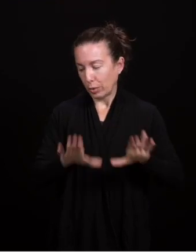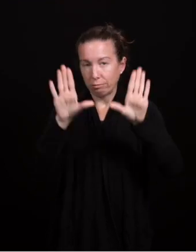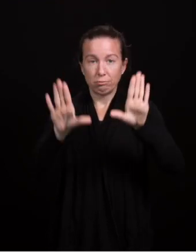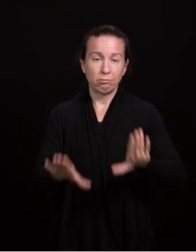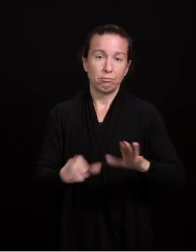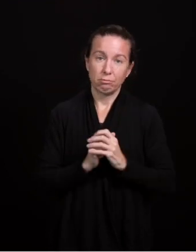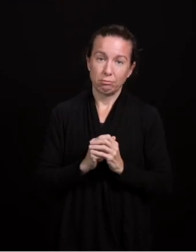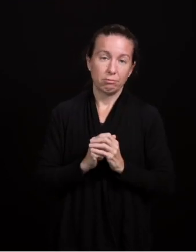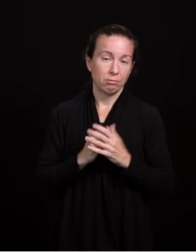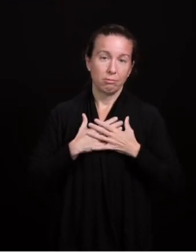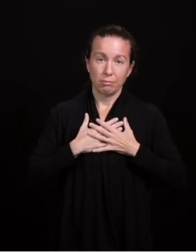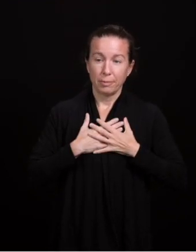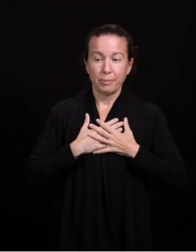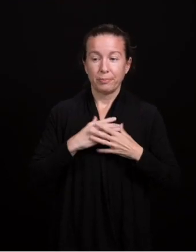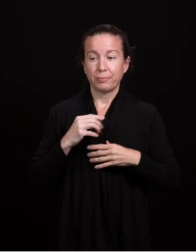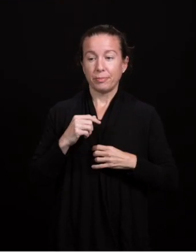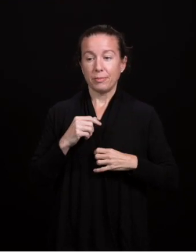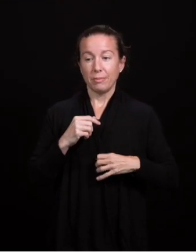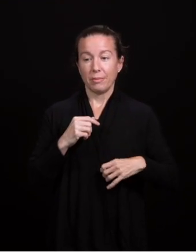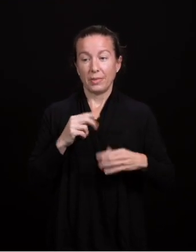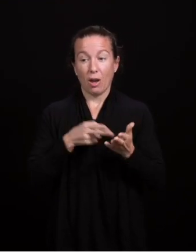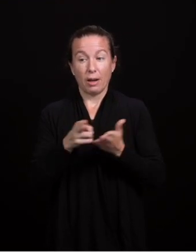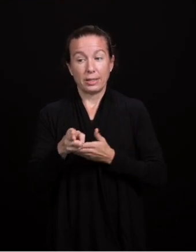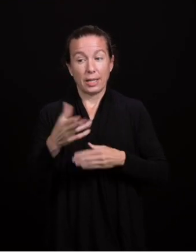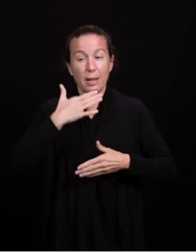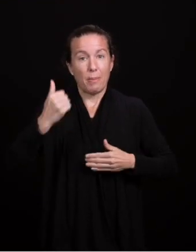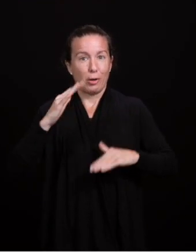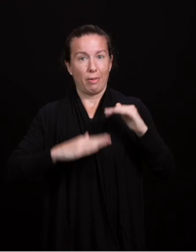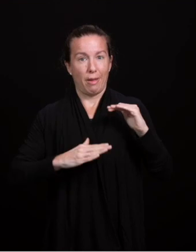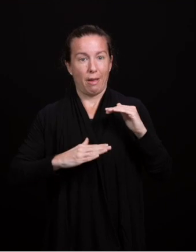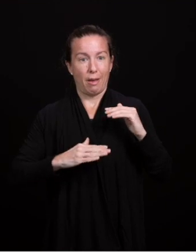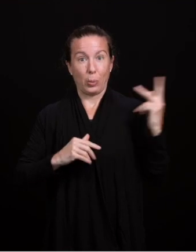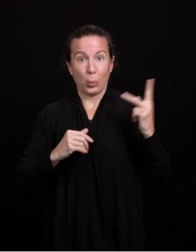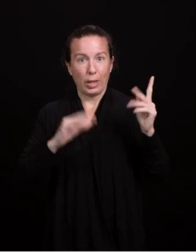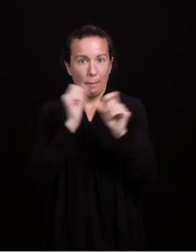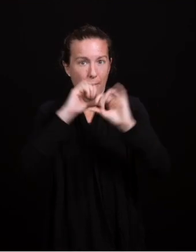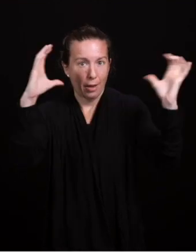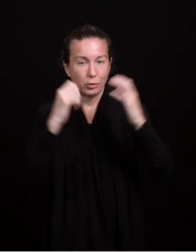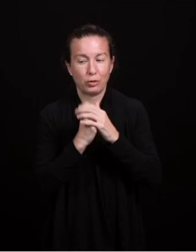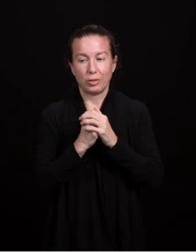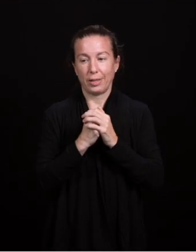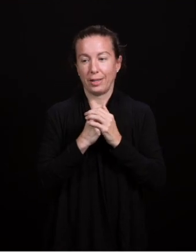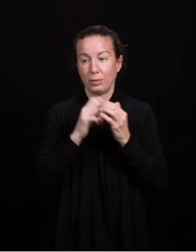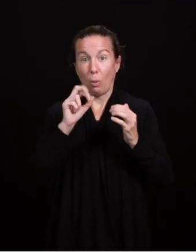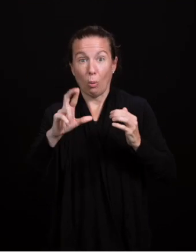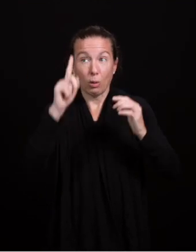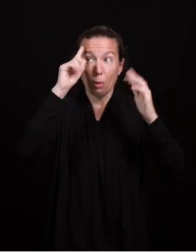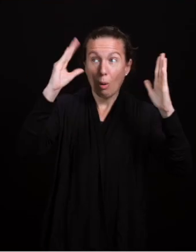incredibly well. Better truly than I think we ever would have imagined and could have hoped and dreamed